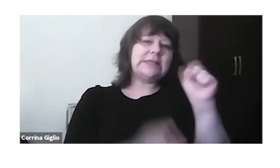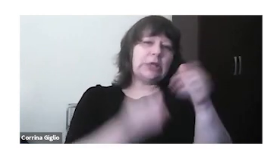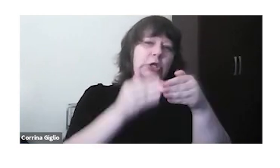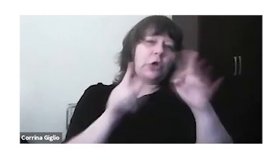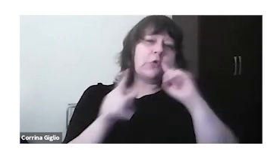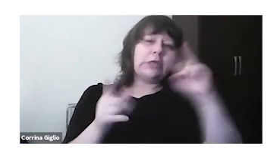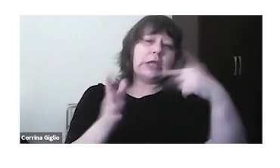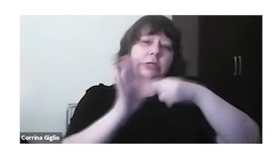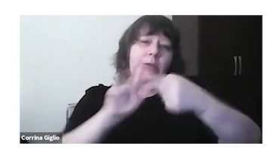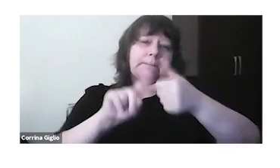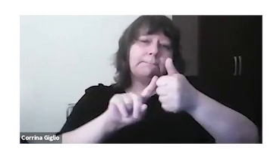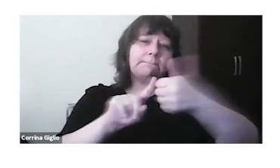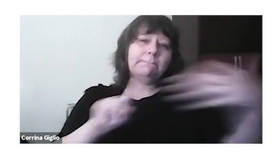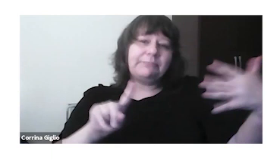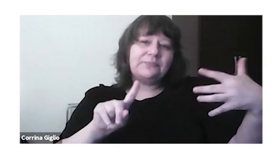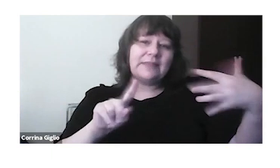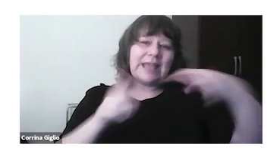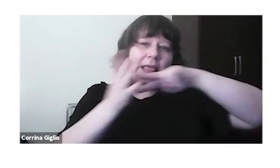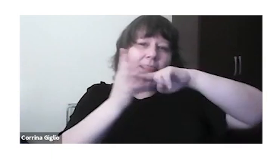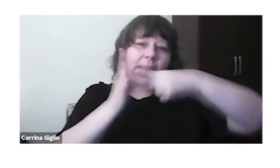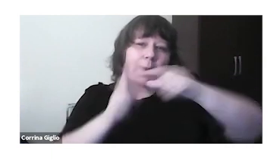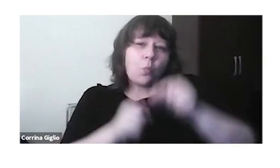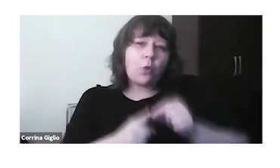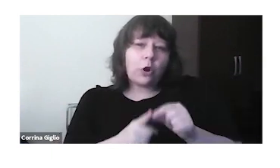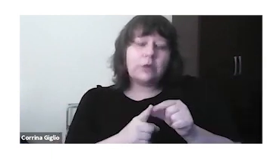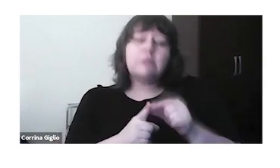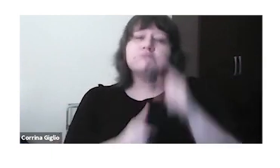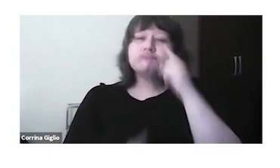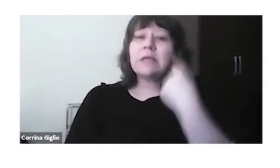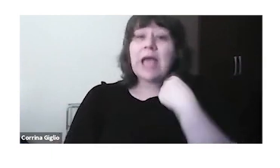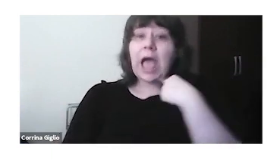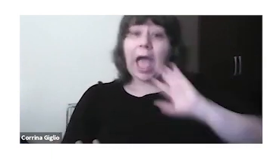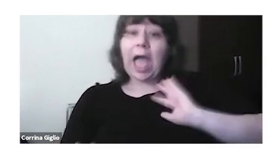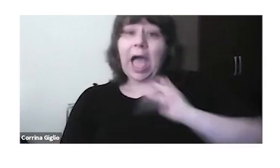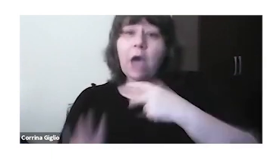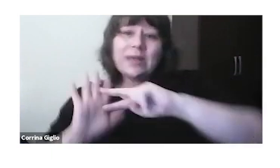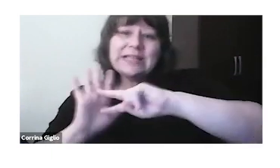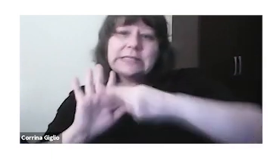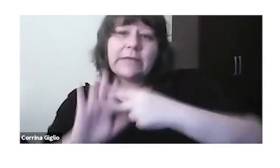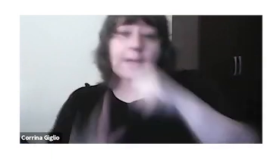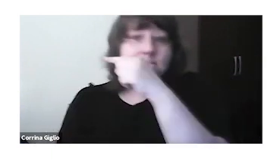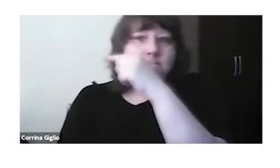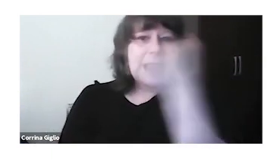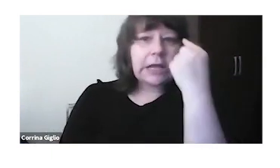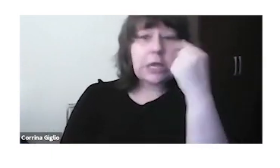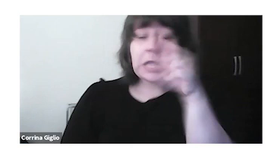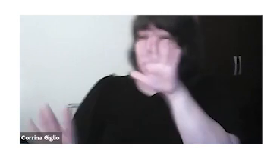We want to define our terms. Start off by saying that our definition of Black is someone